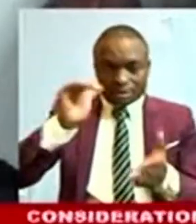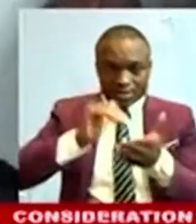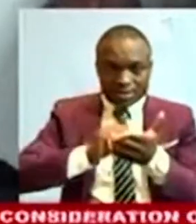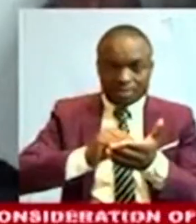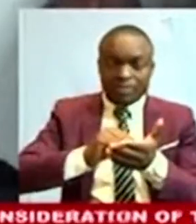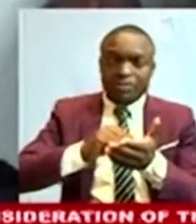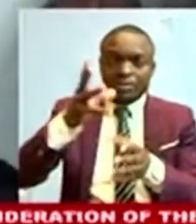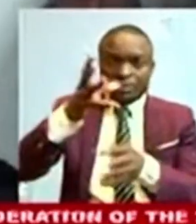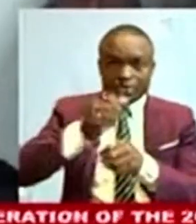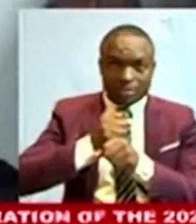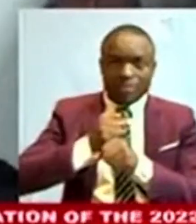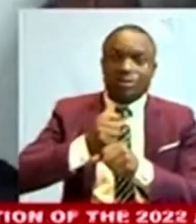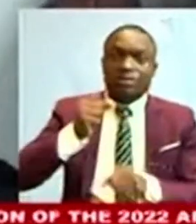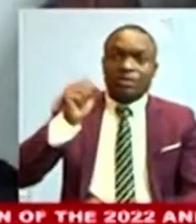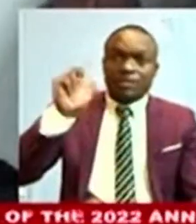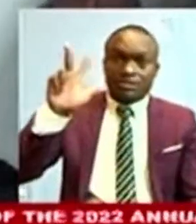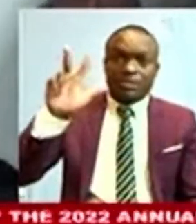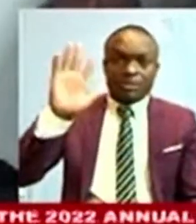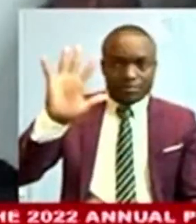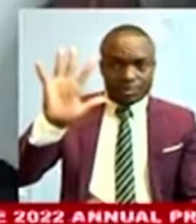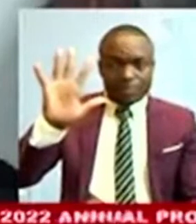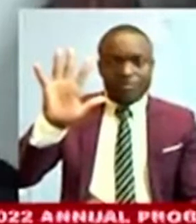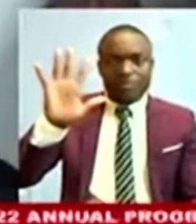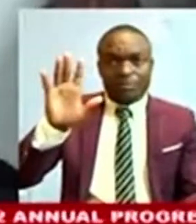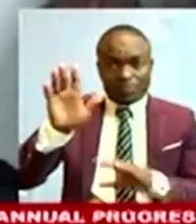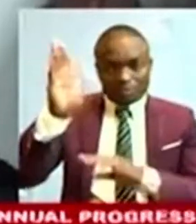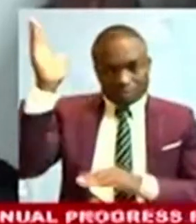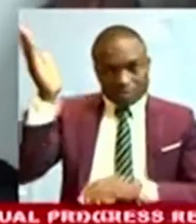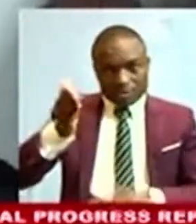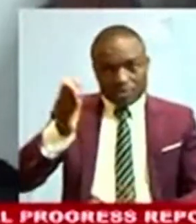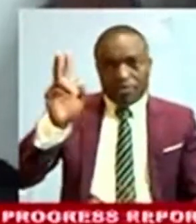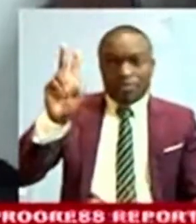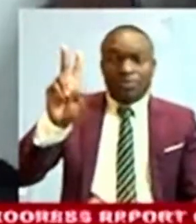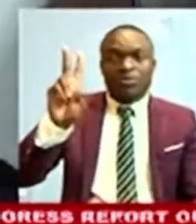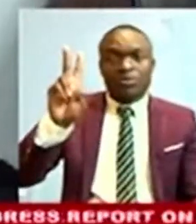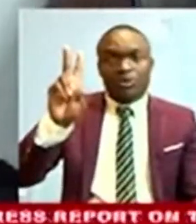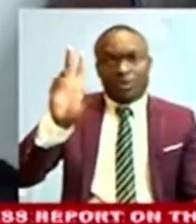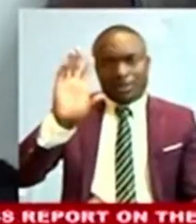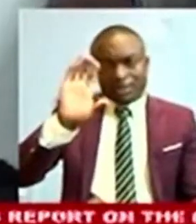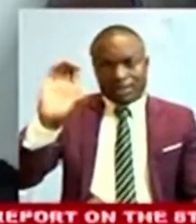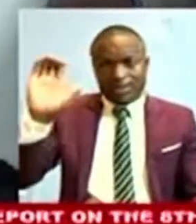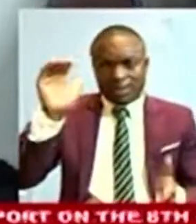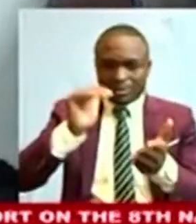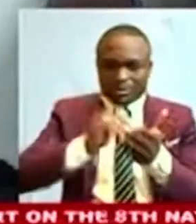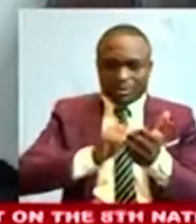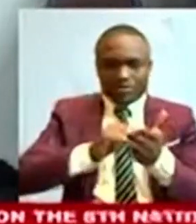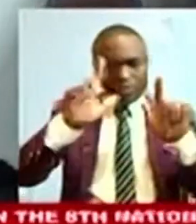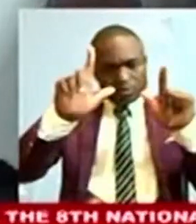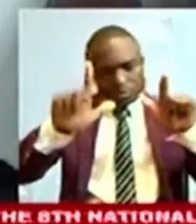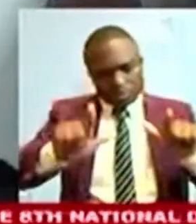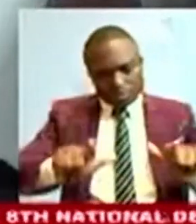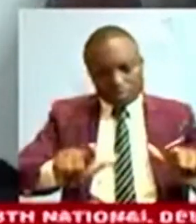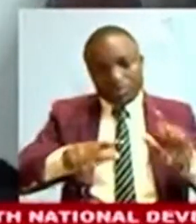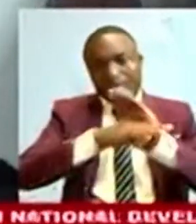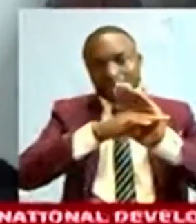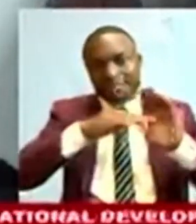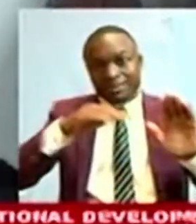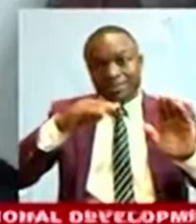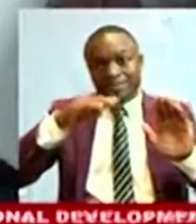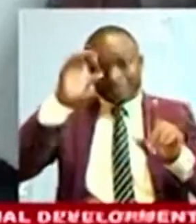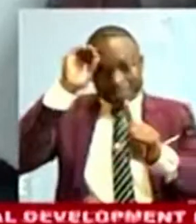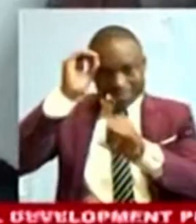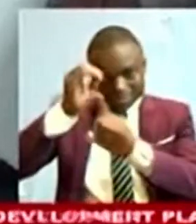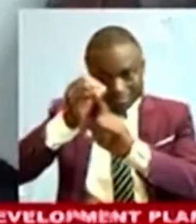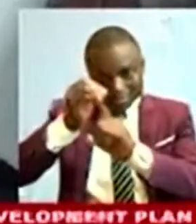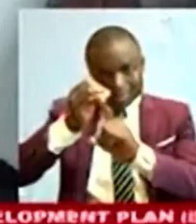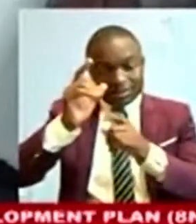over 200,000, slightly below half the target. The next